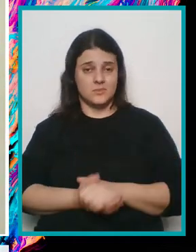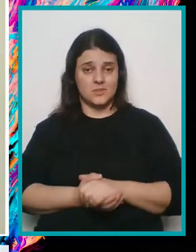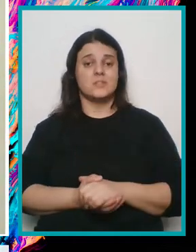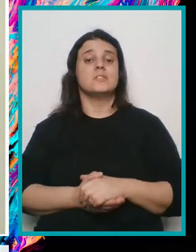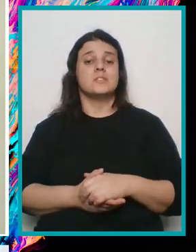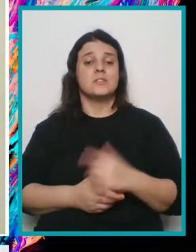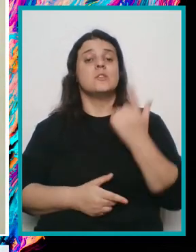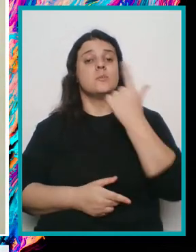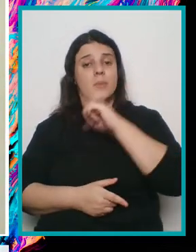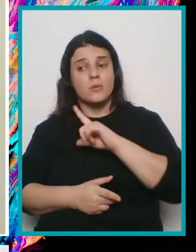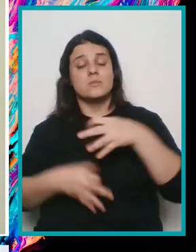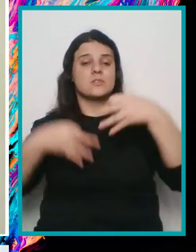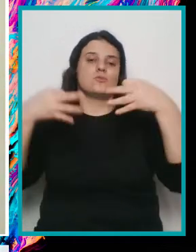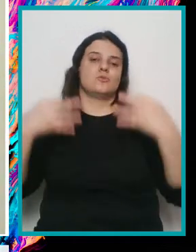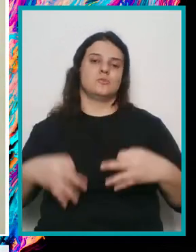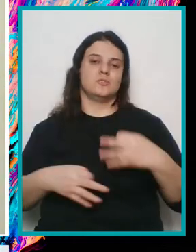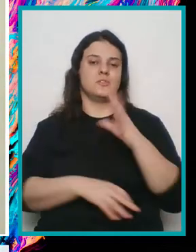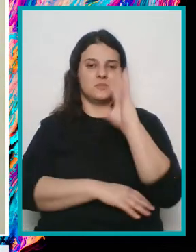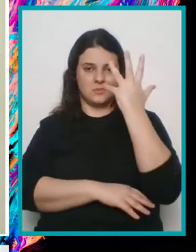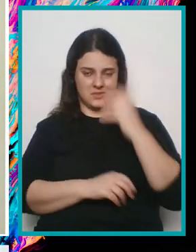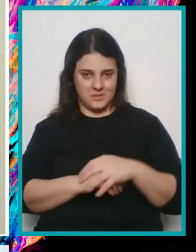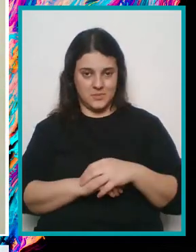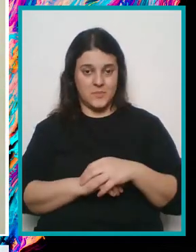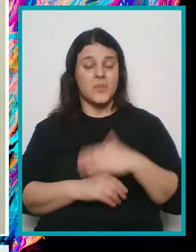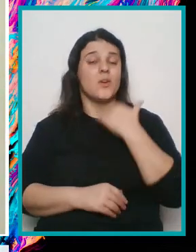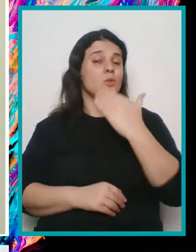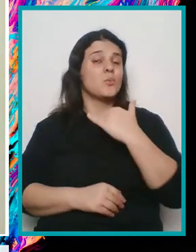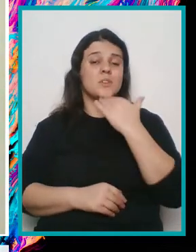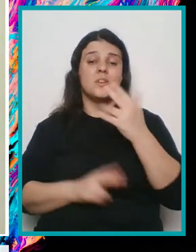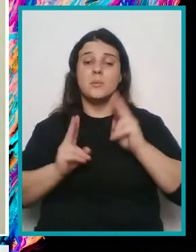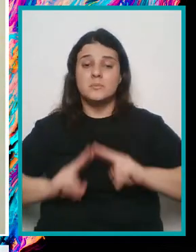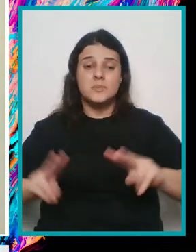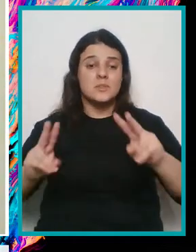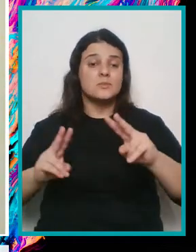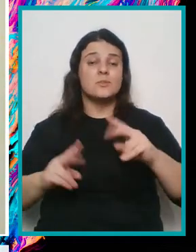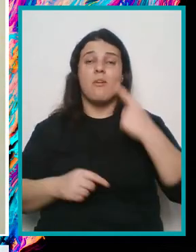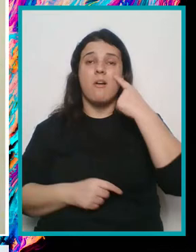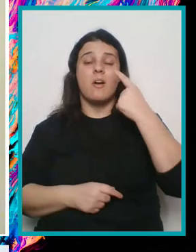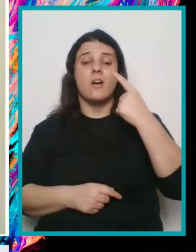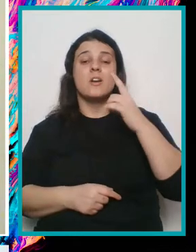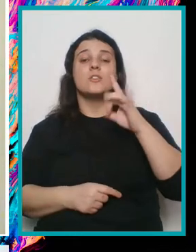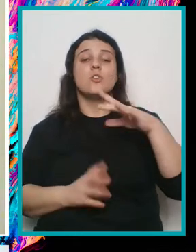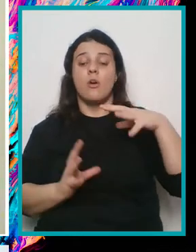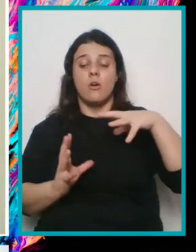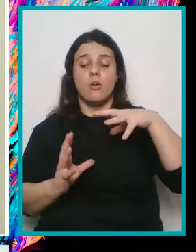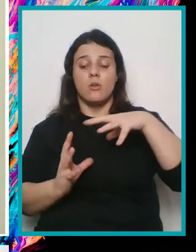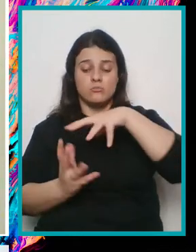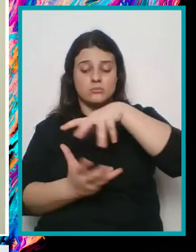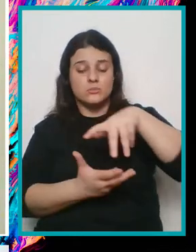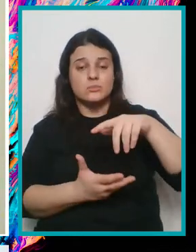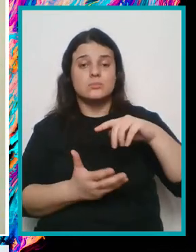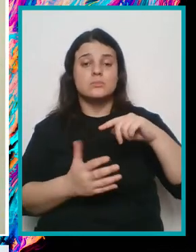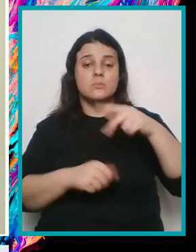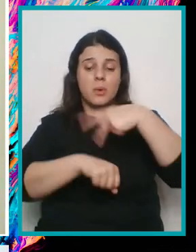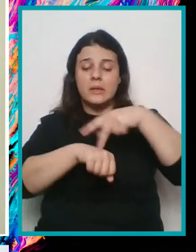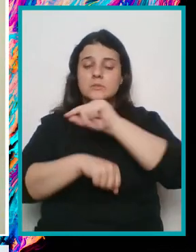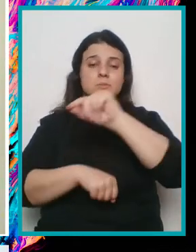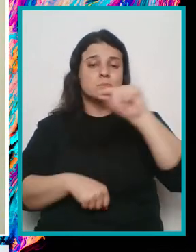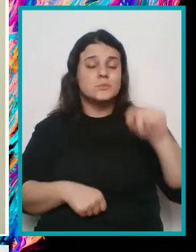industry when we clearly see the impact. We have to keep the temperatures below 1.5